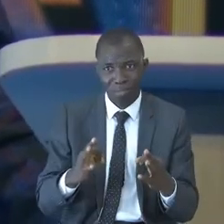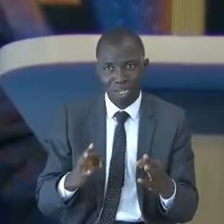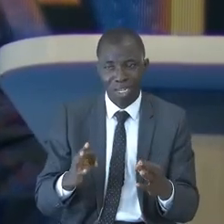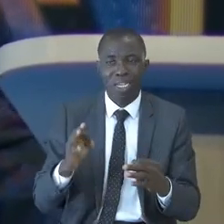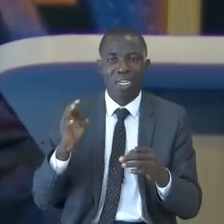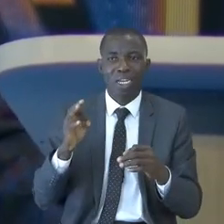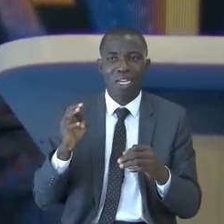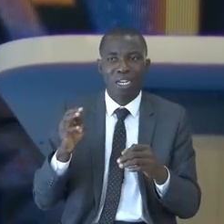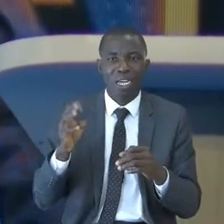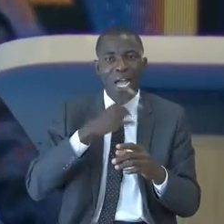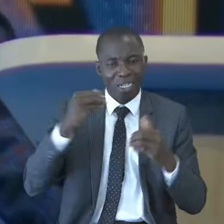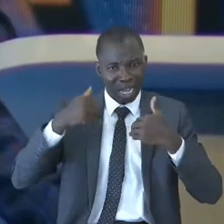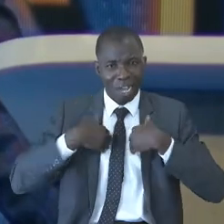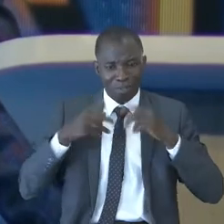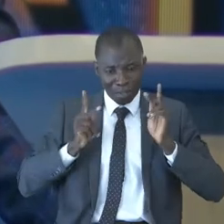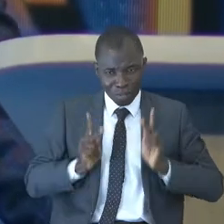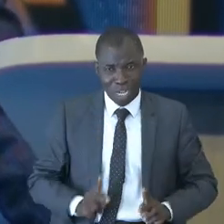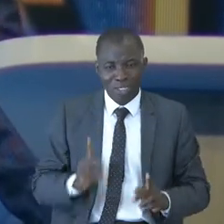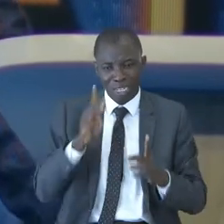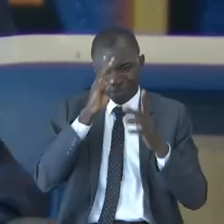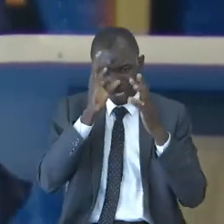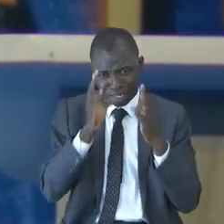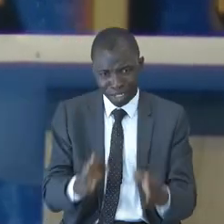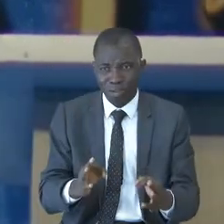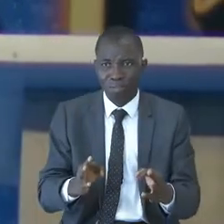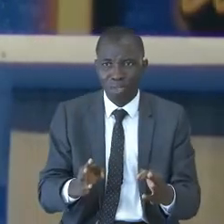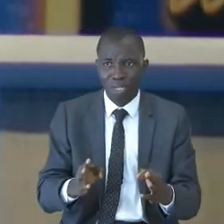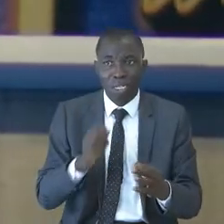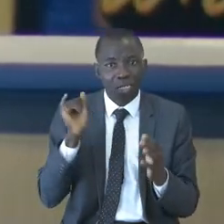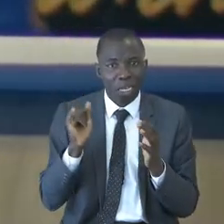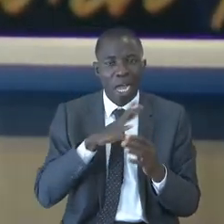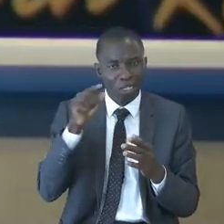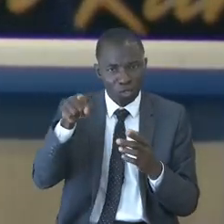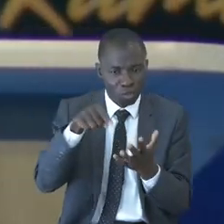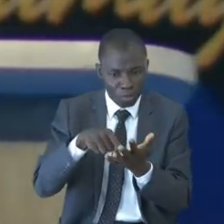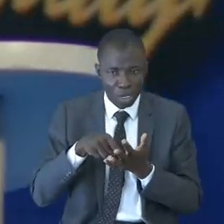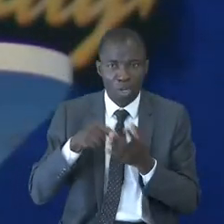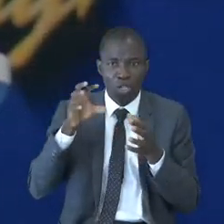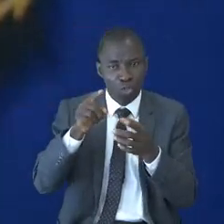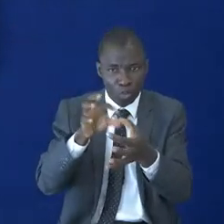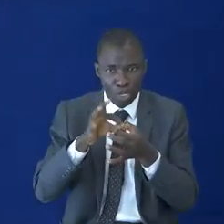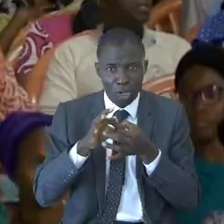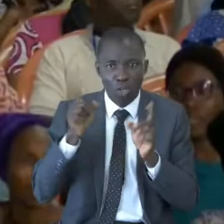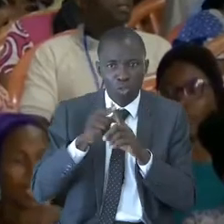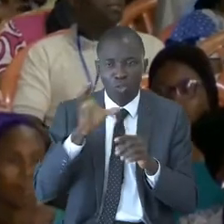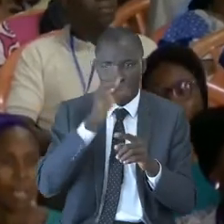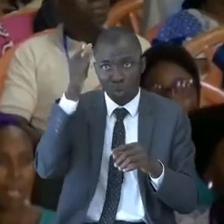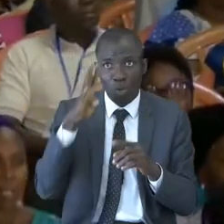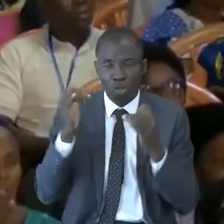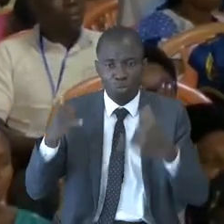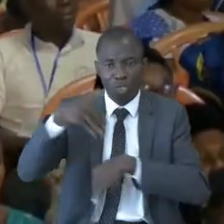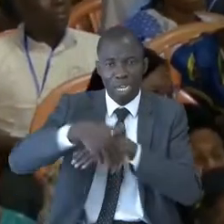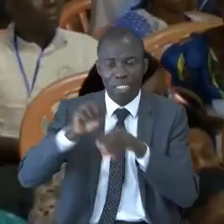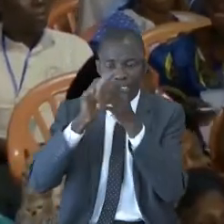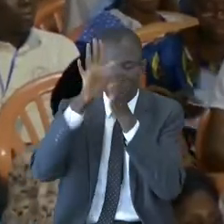have a personal decision. And you belong to God tonight in Jesus' name.